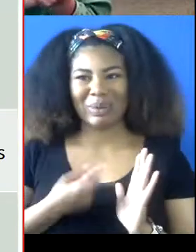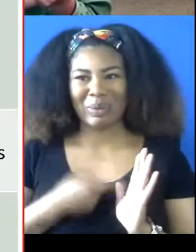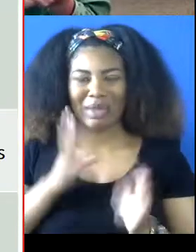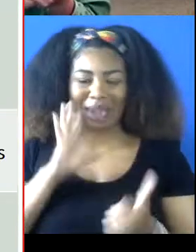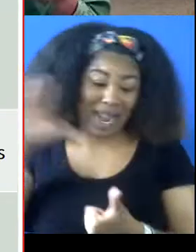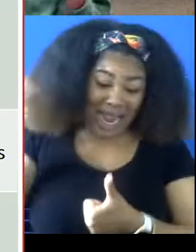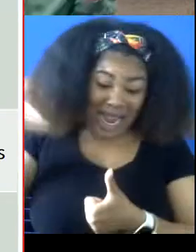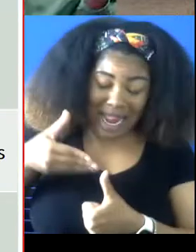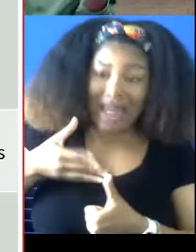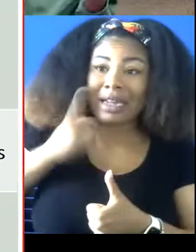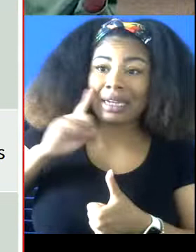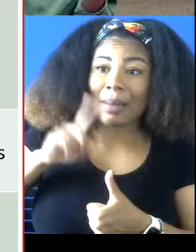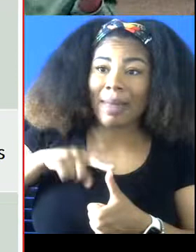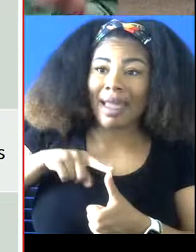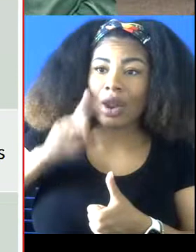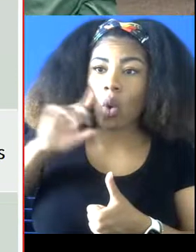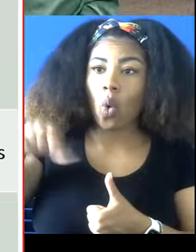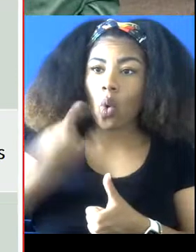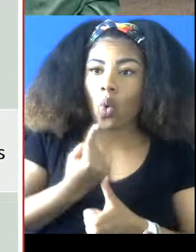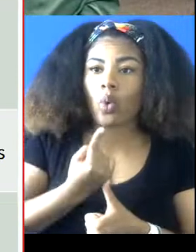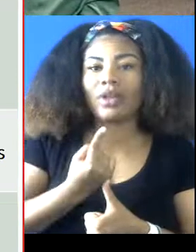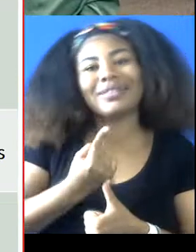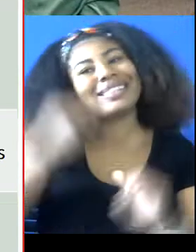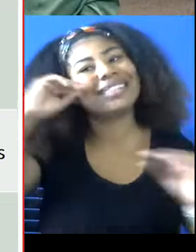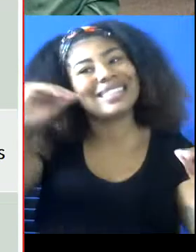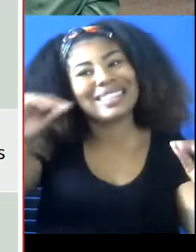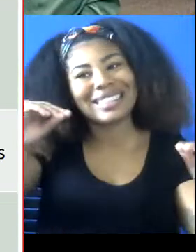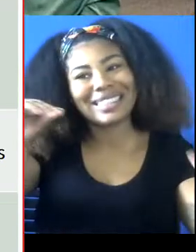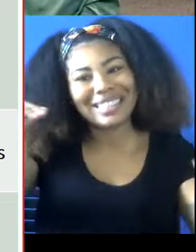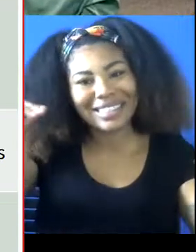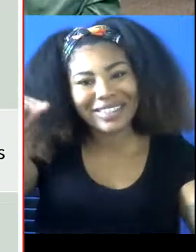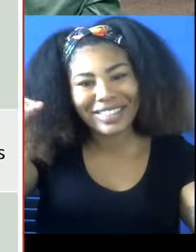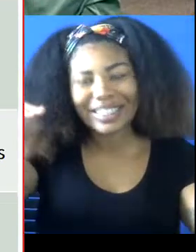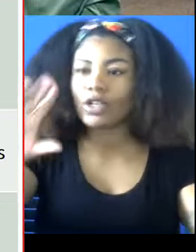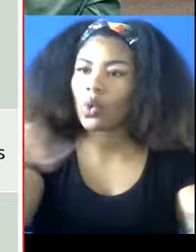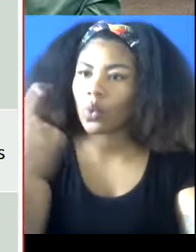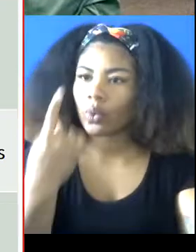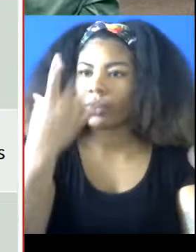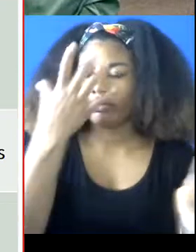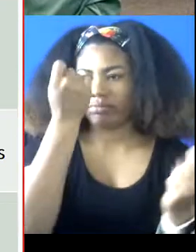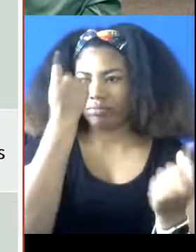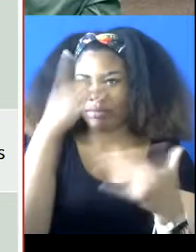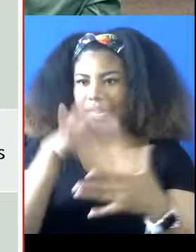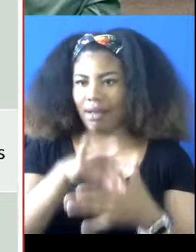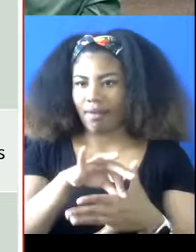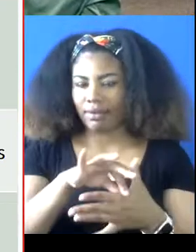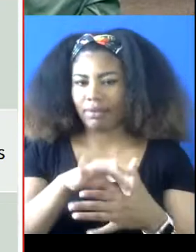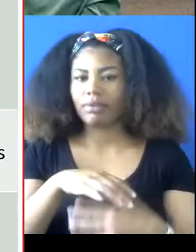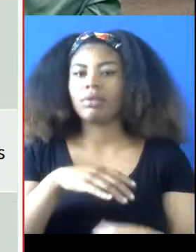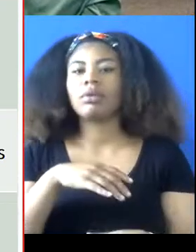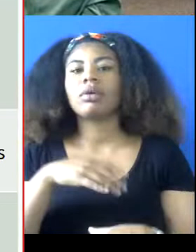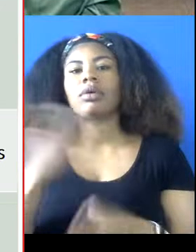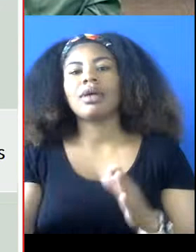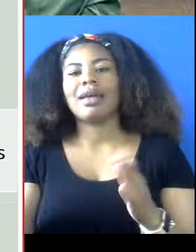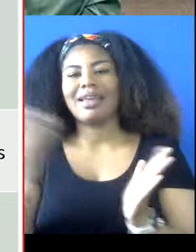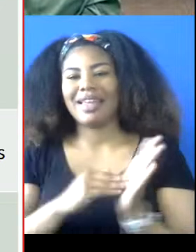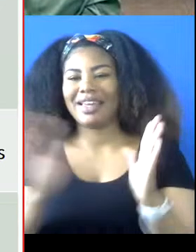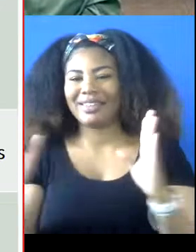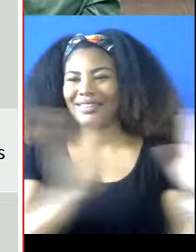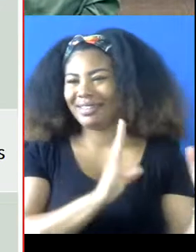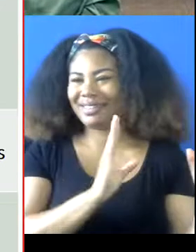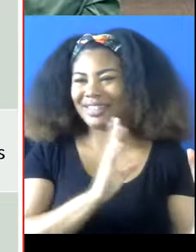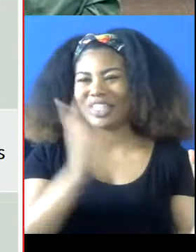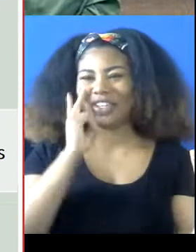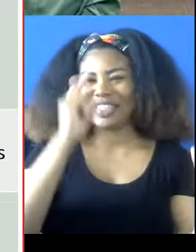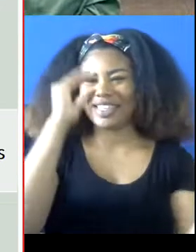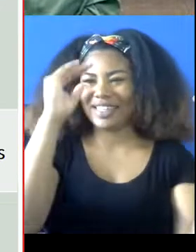on leaving a lesson just at this level. So the levels on the left, I'm sure you recognize those.